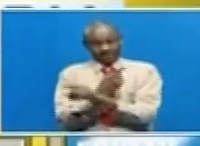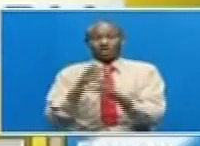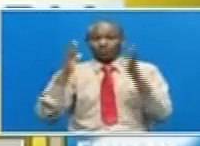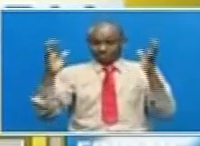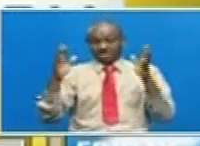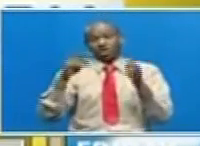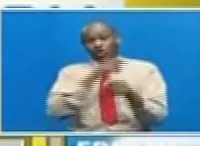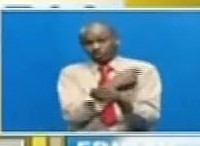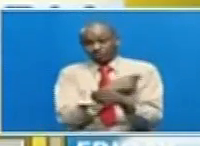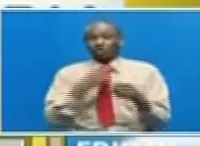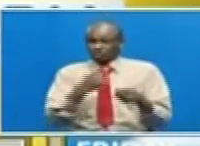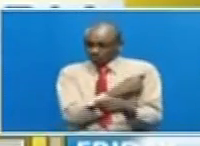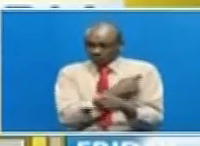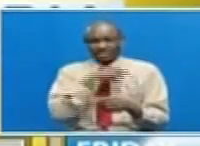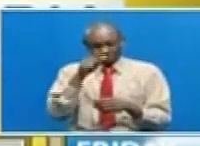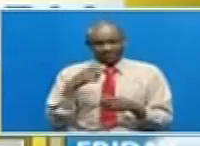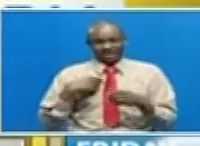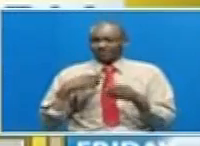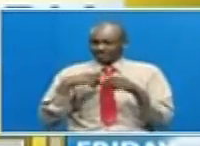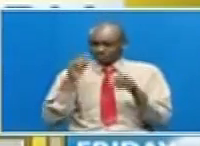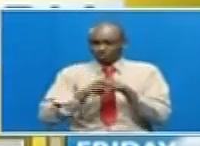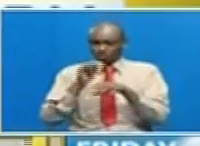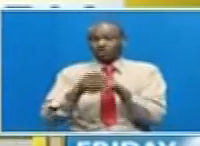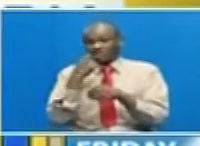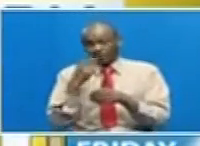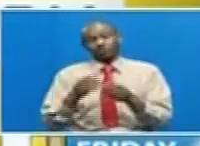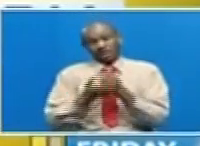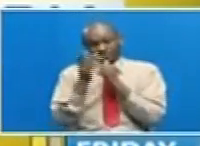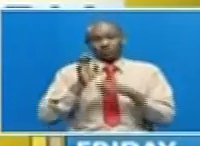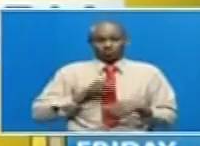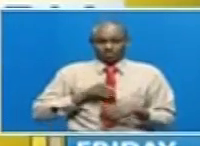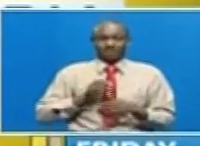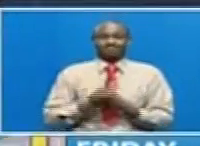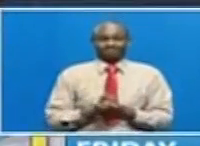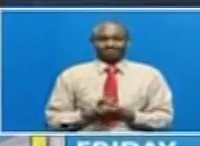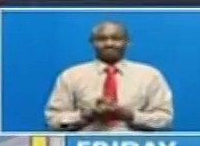in Medellin where doctors have more resources to treat the mother's injuries.